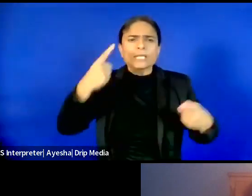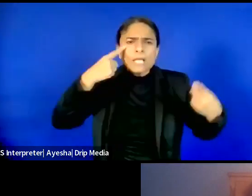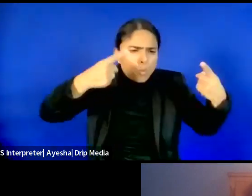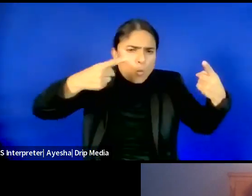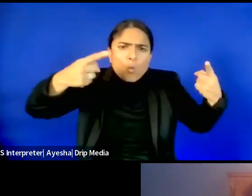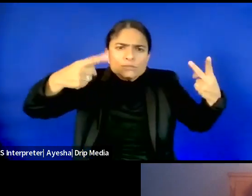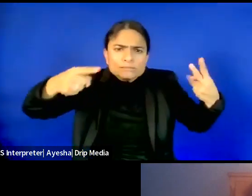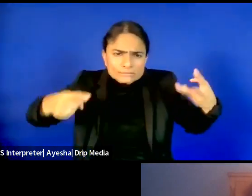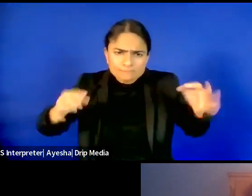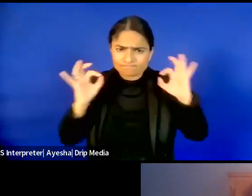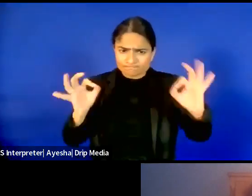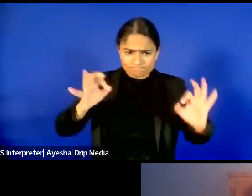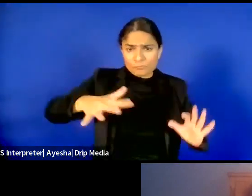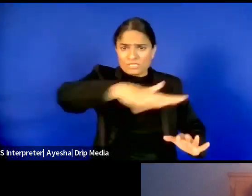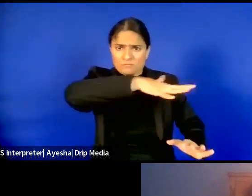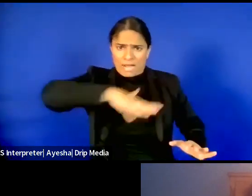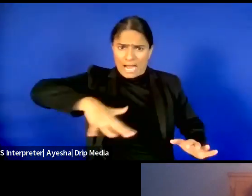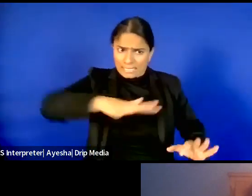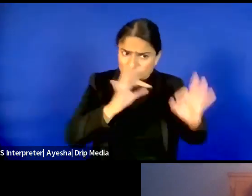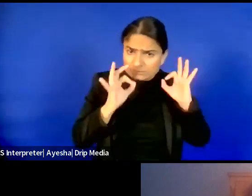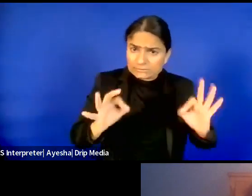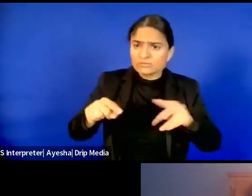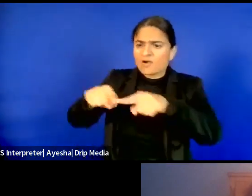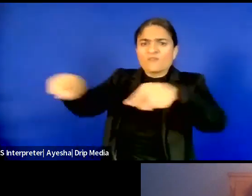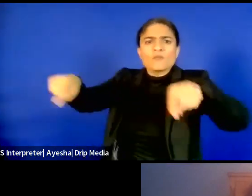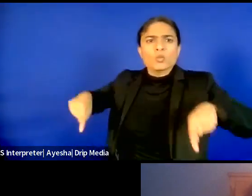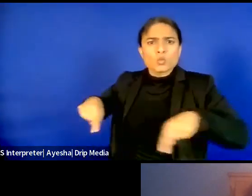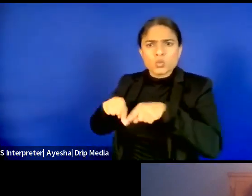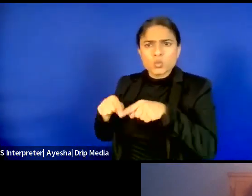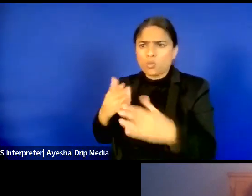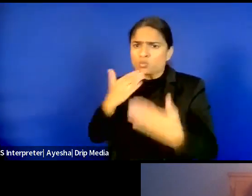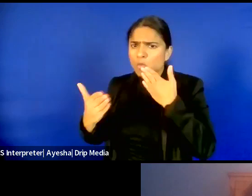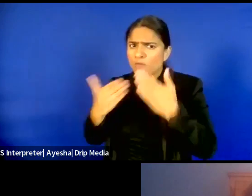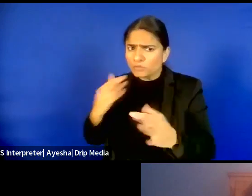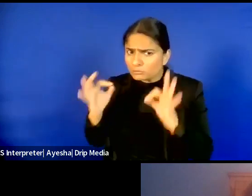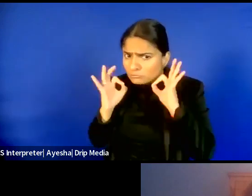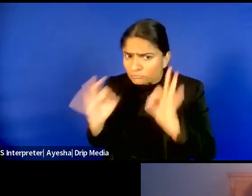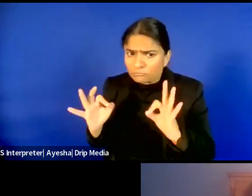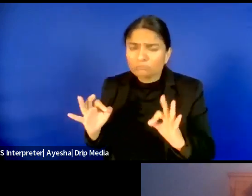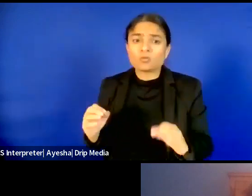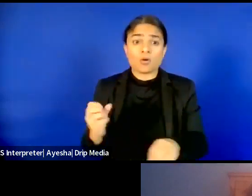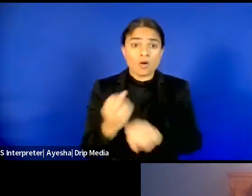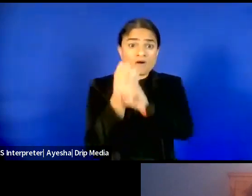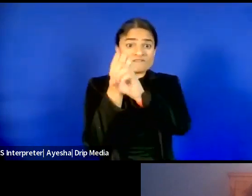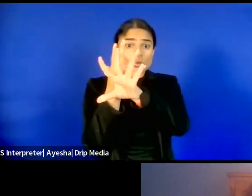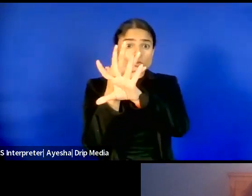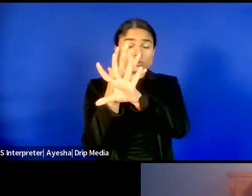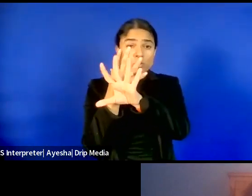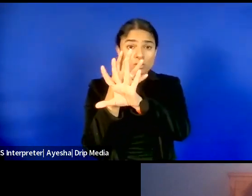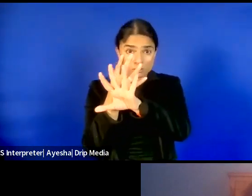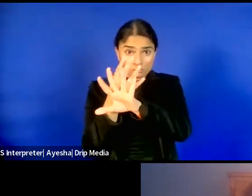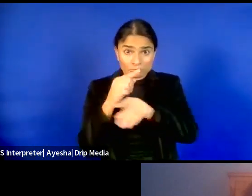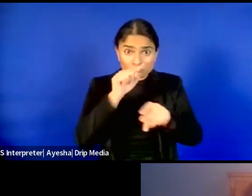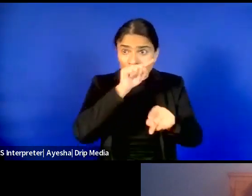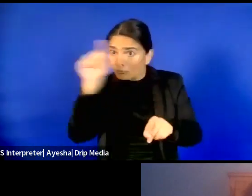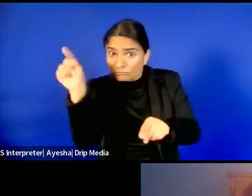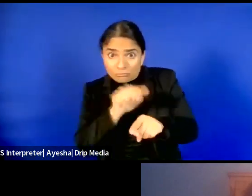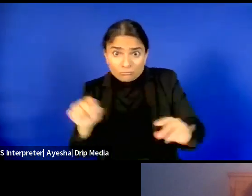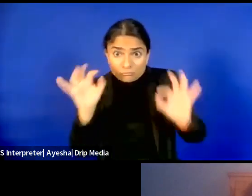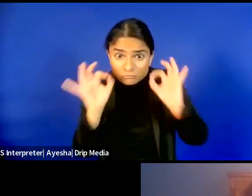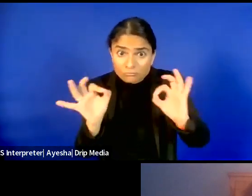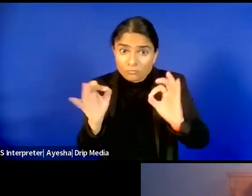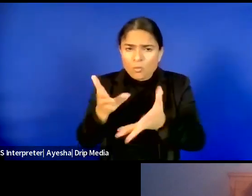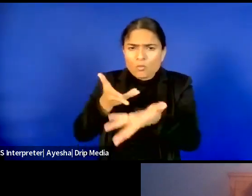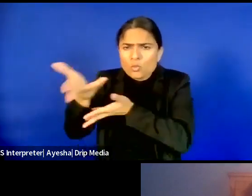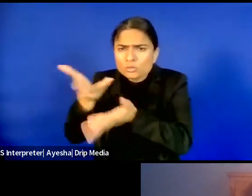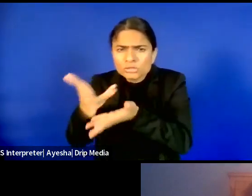venues, as well as our virtual website and the virtual platform, having consultants who are experts do those audits at